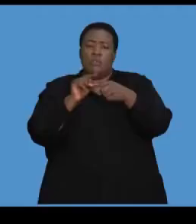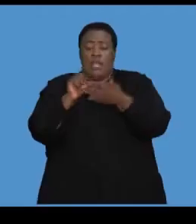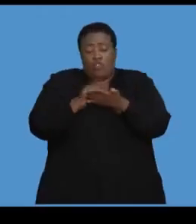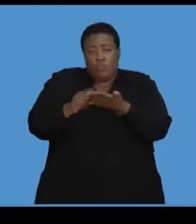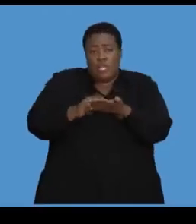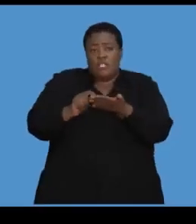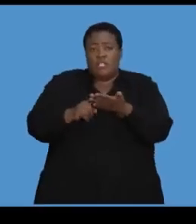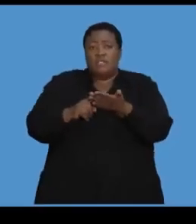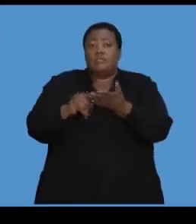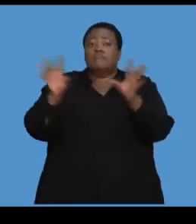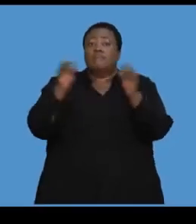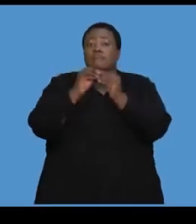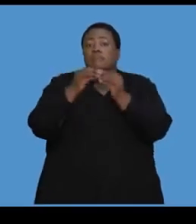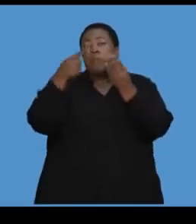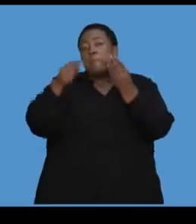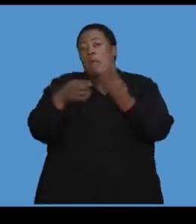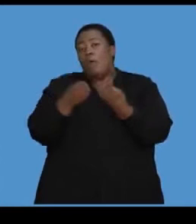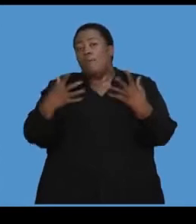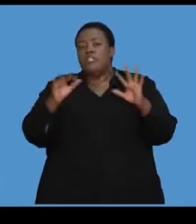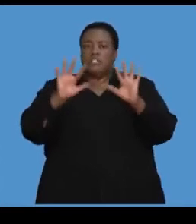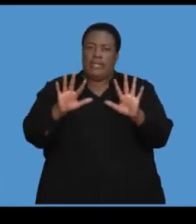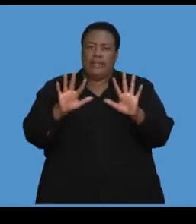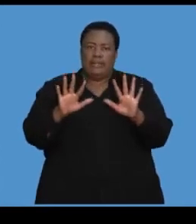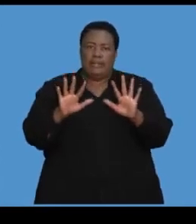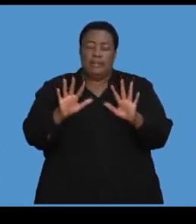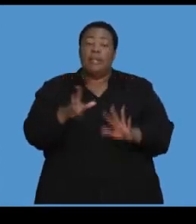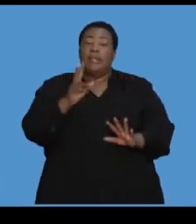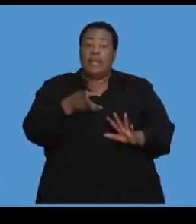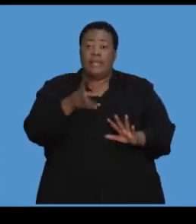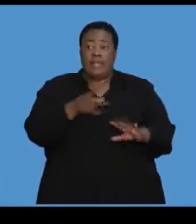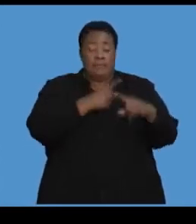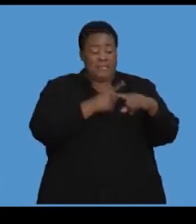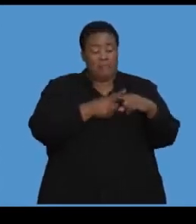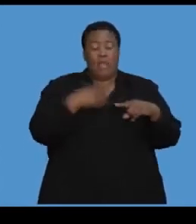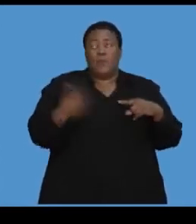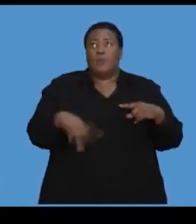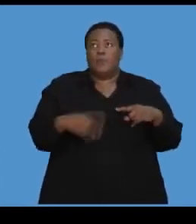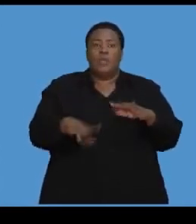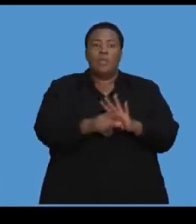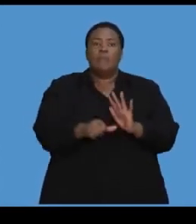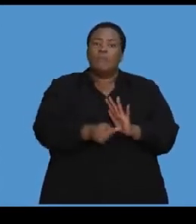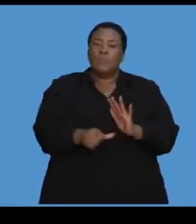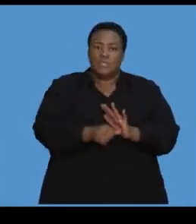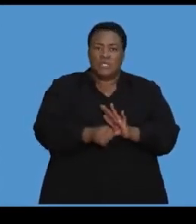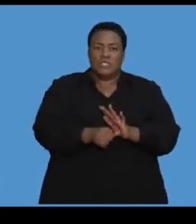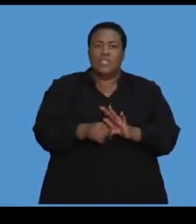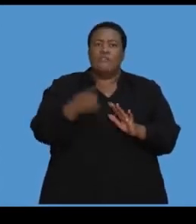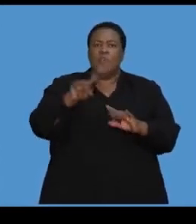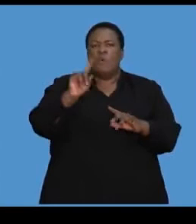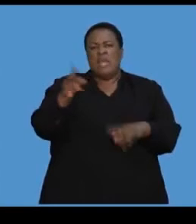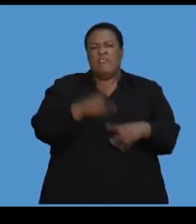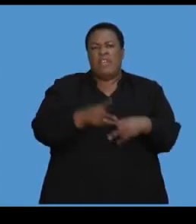marks there, right? I stress again, guys, the multiplier is a very important concept for purposes of your final exams in paper